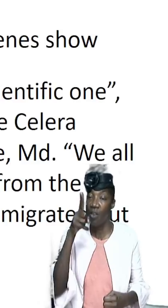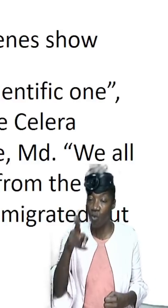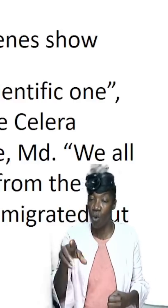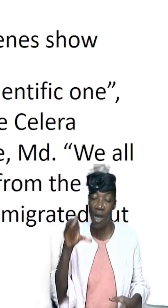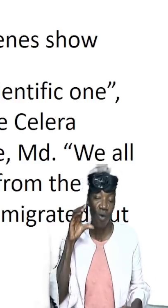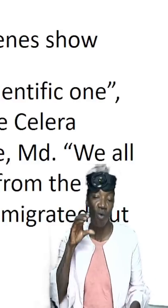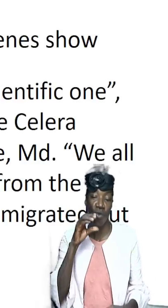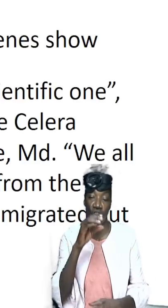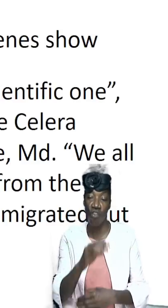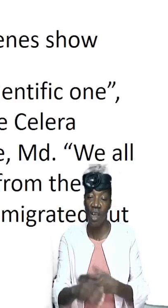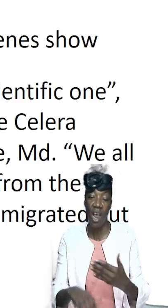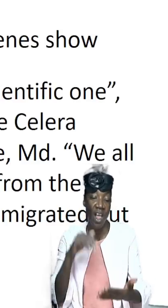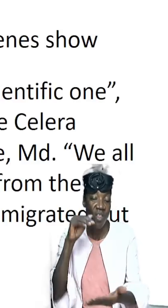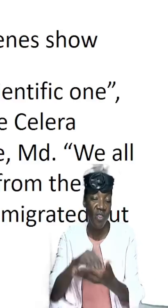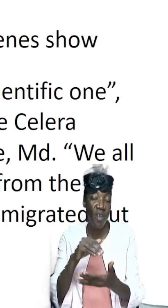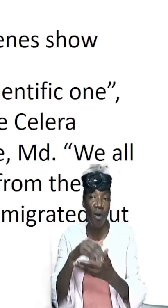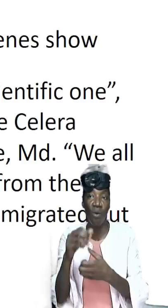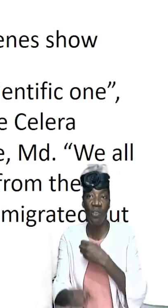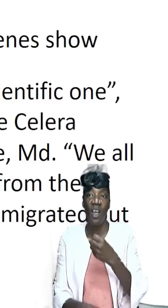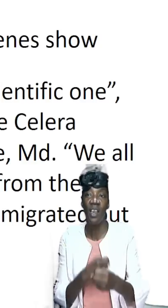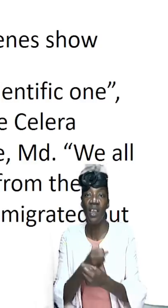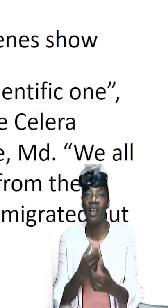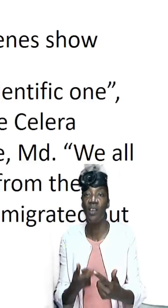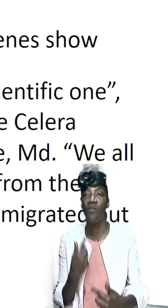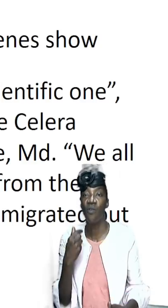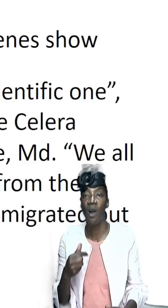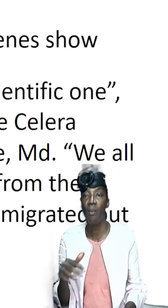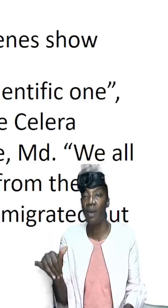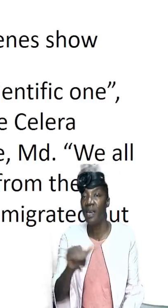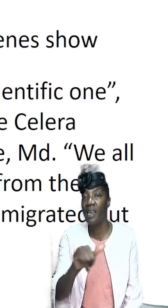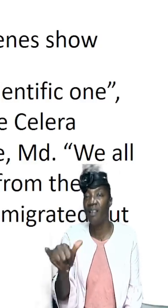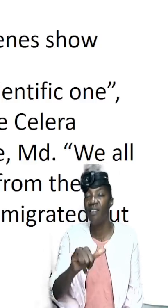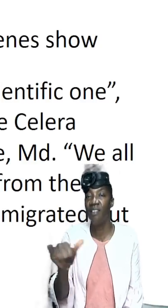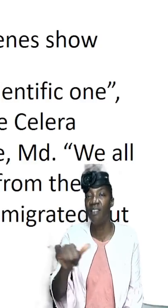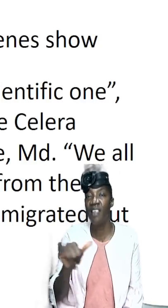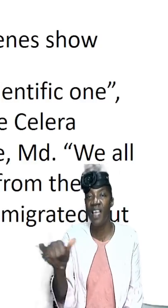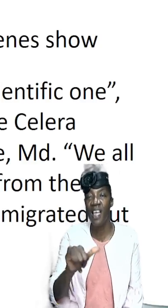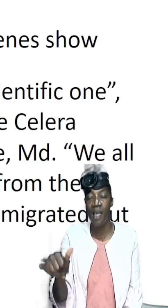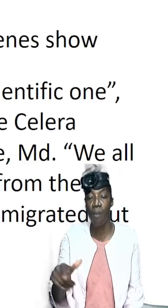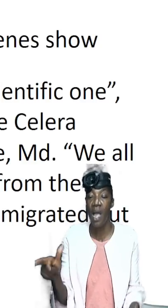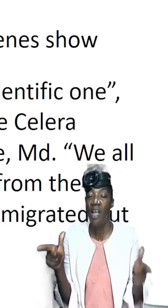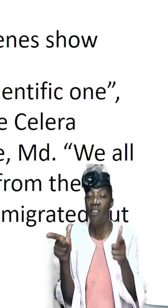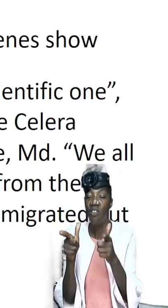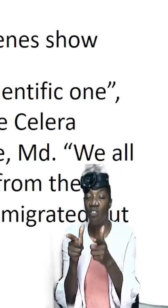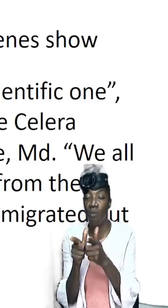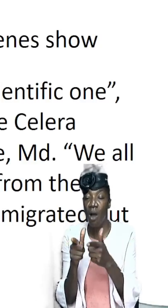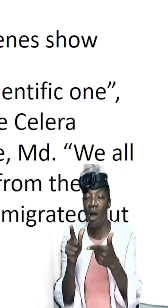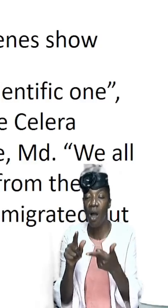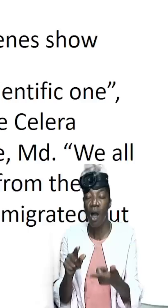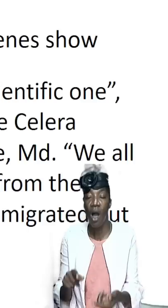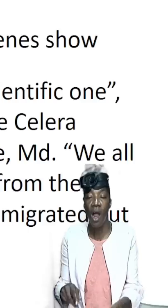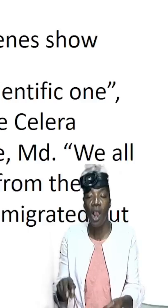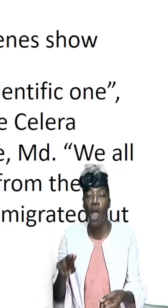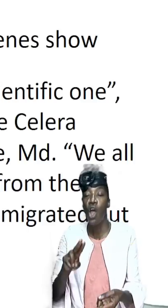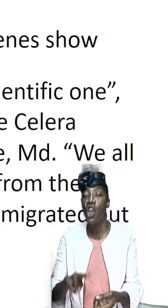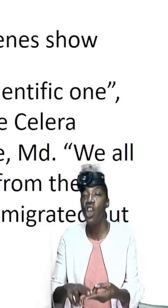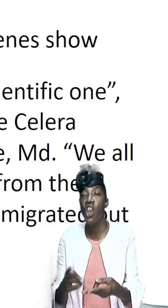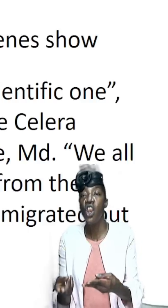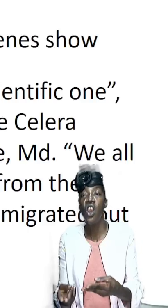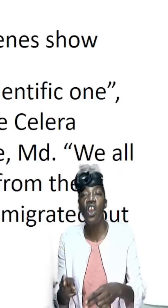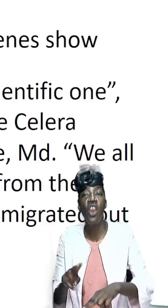100,000 years from the same small number of